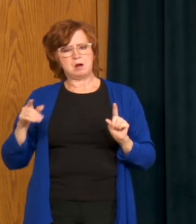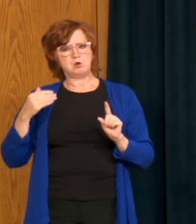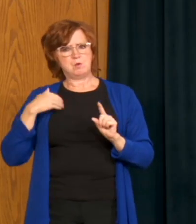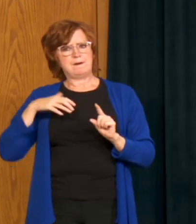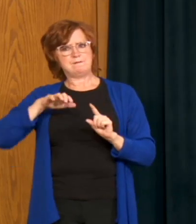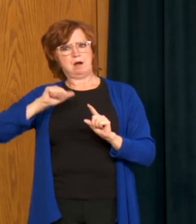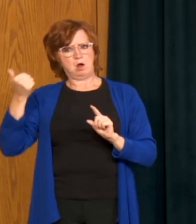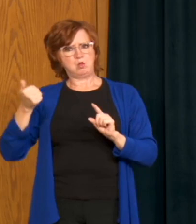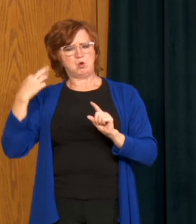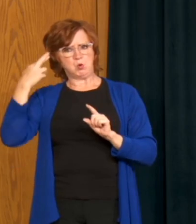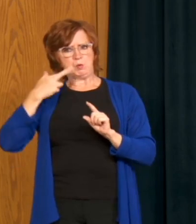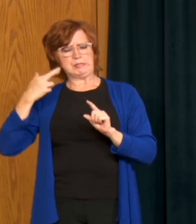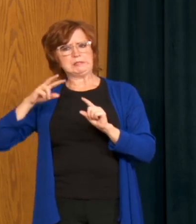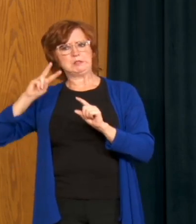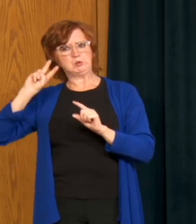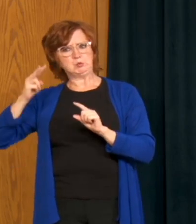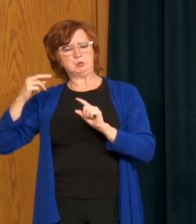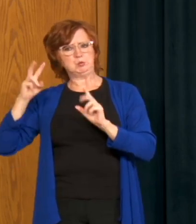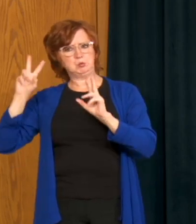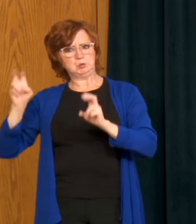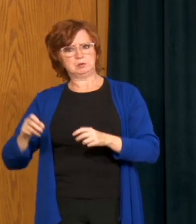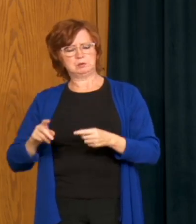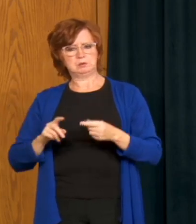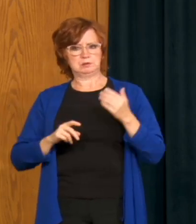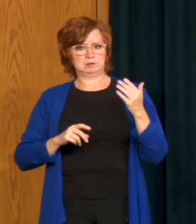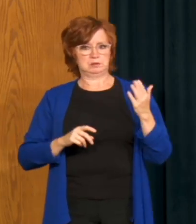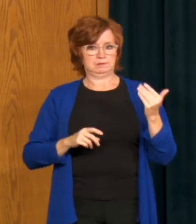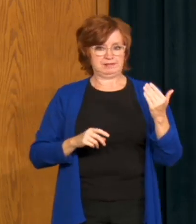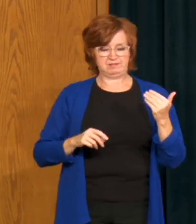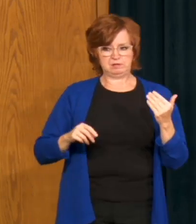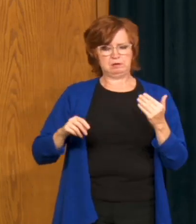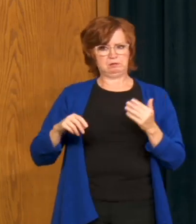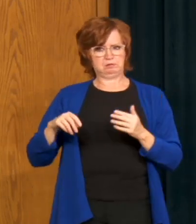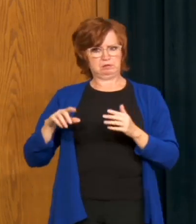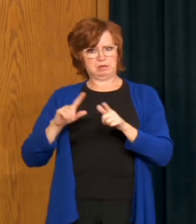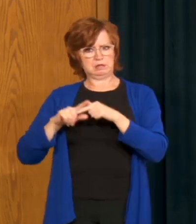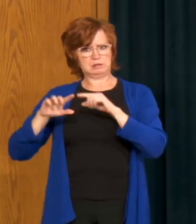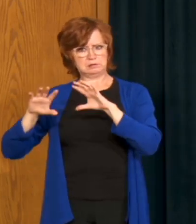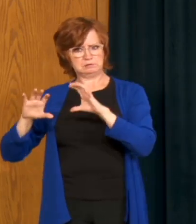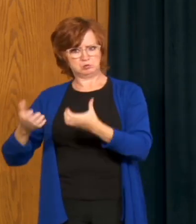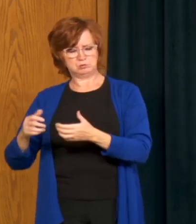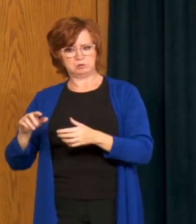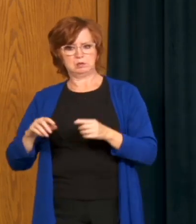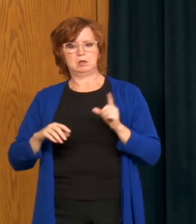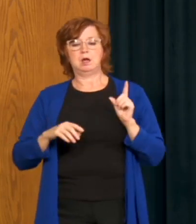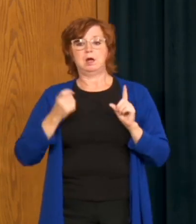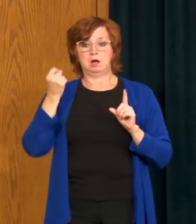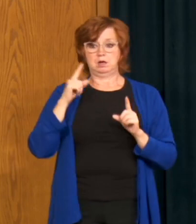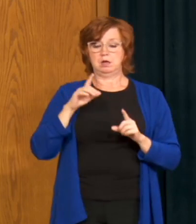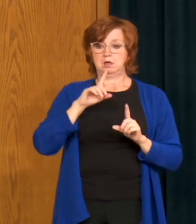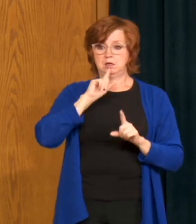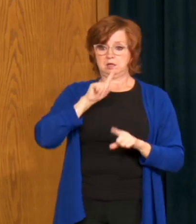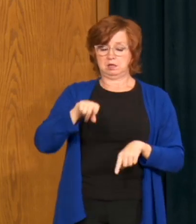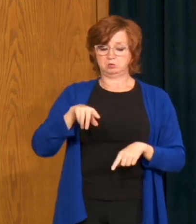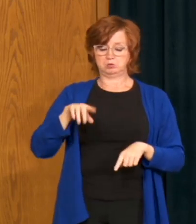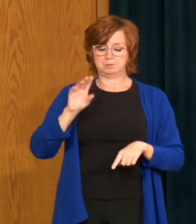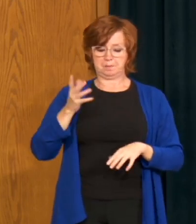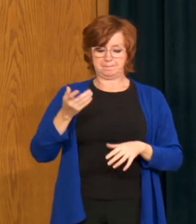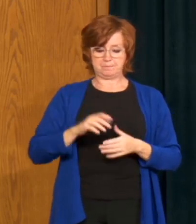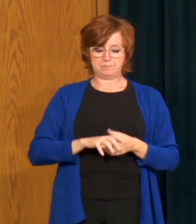so other provinces have done a review of their vital stats where they have looked at average